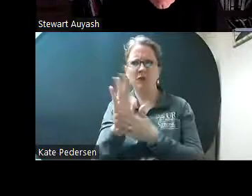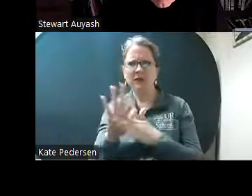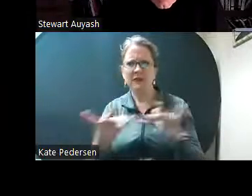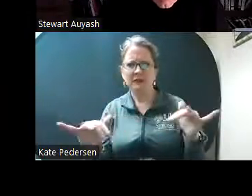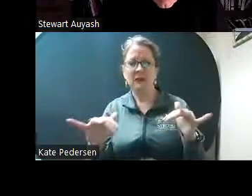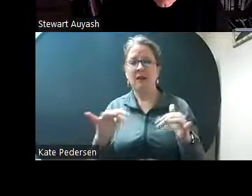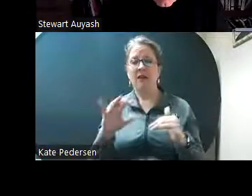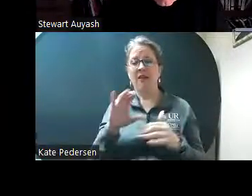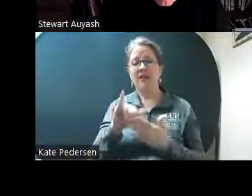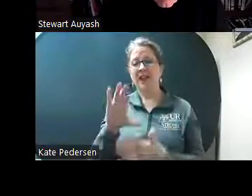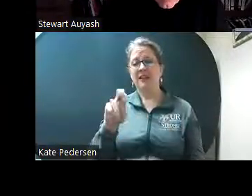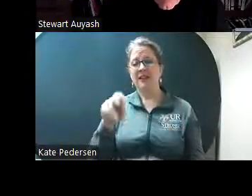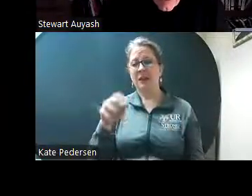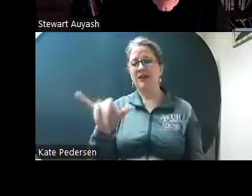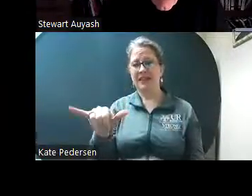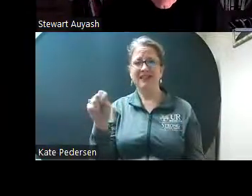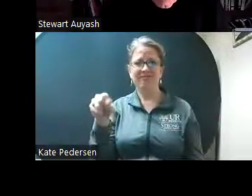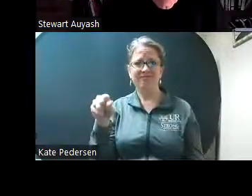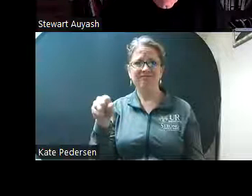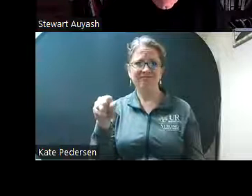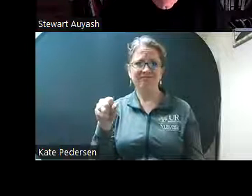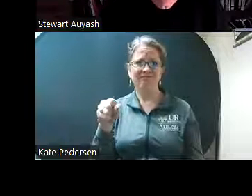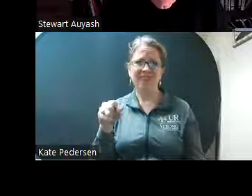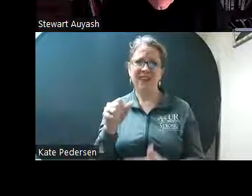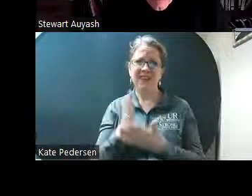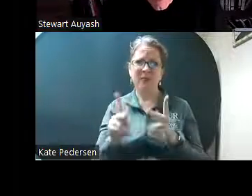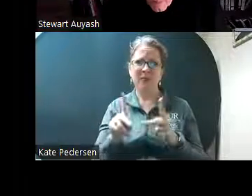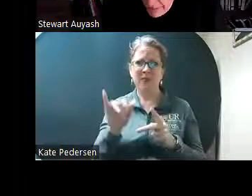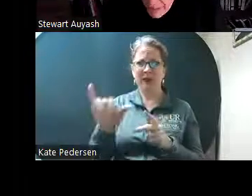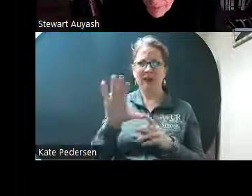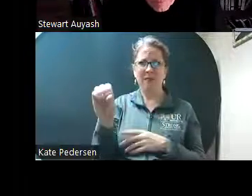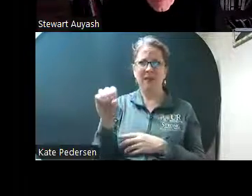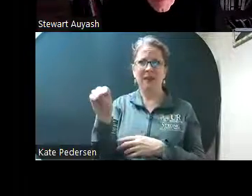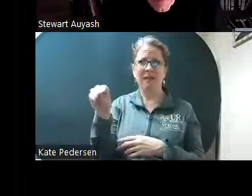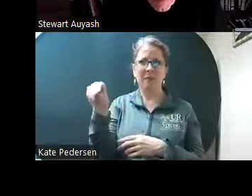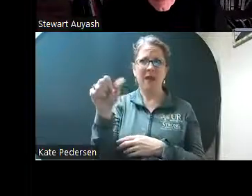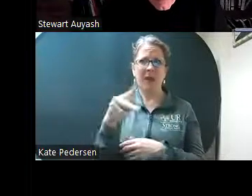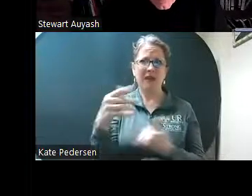of, and for which some of them and the company is paying for now.